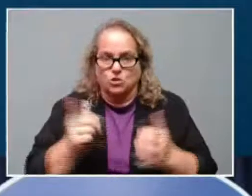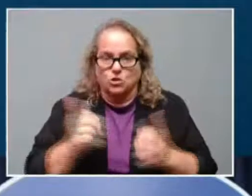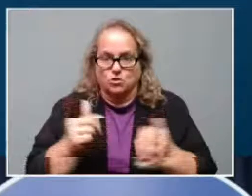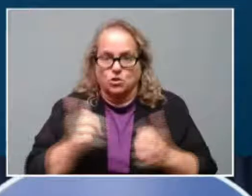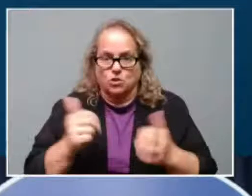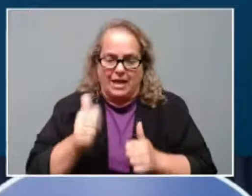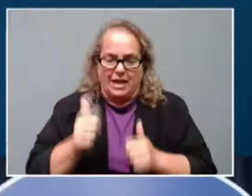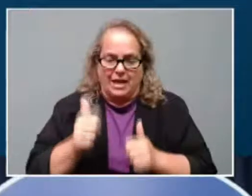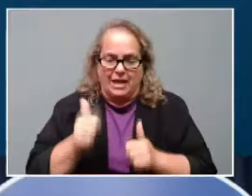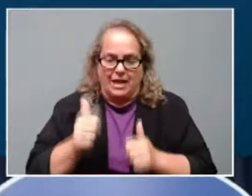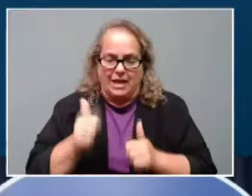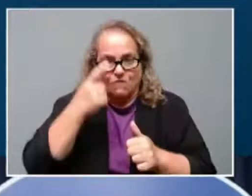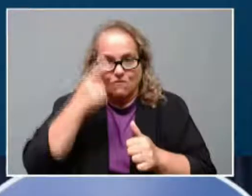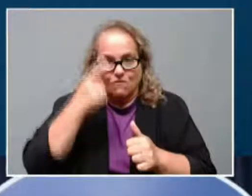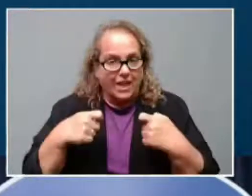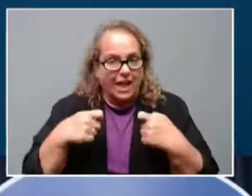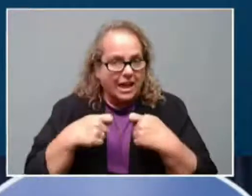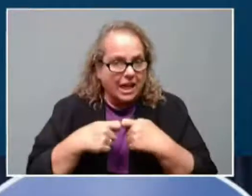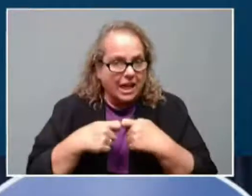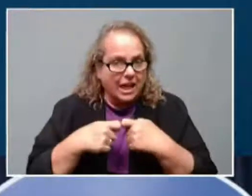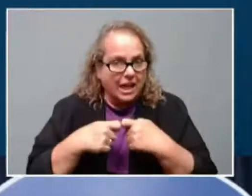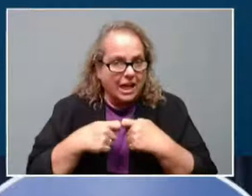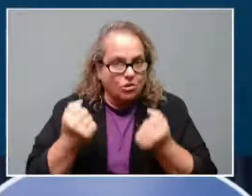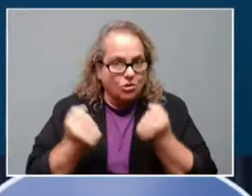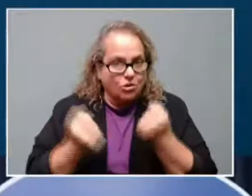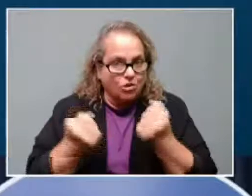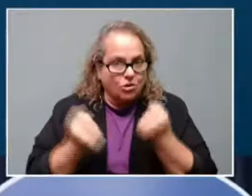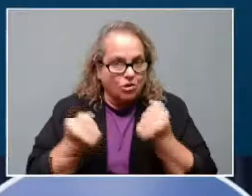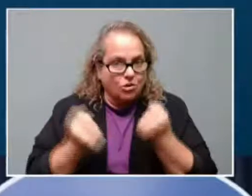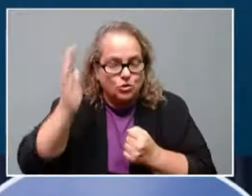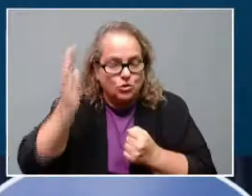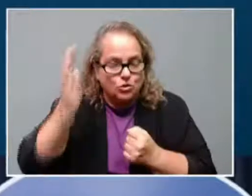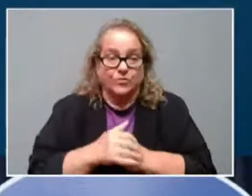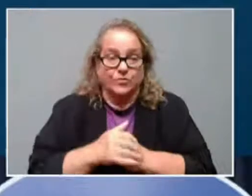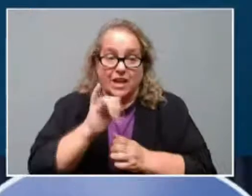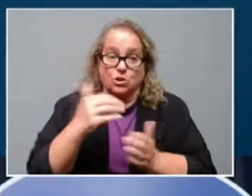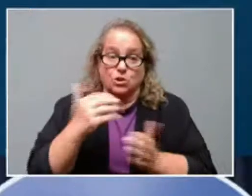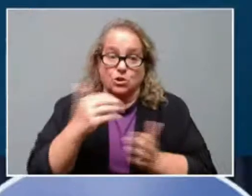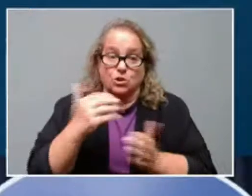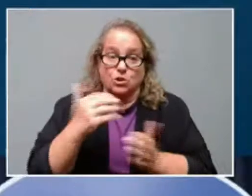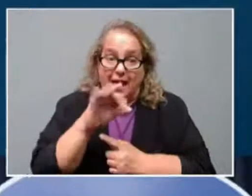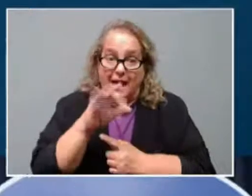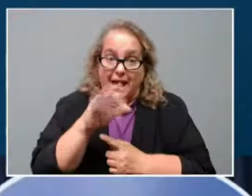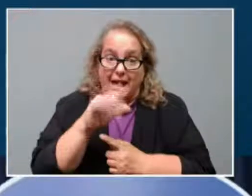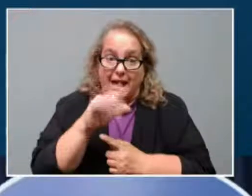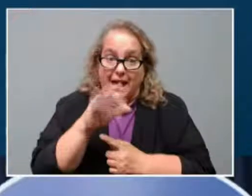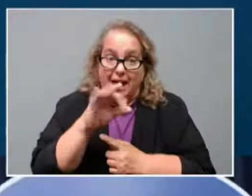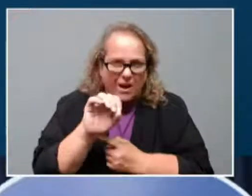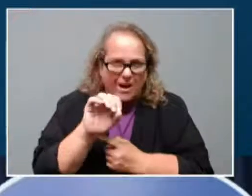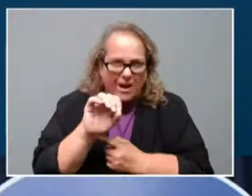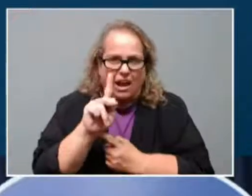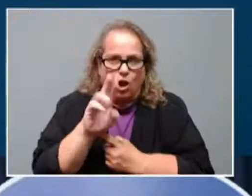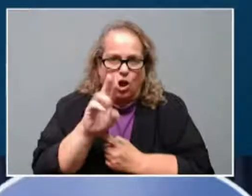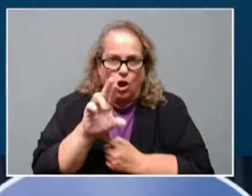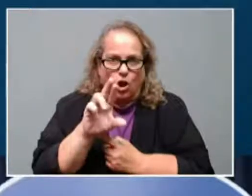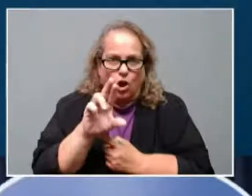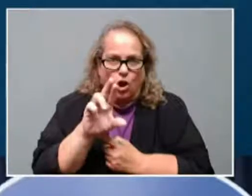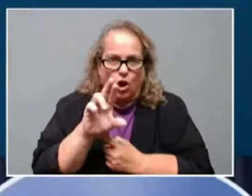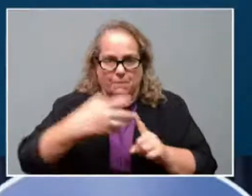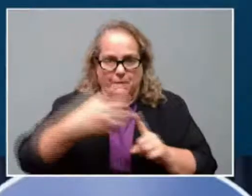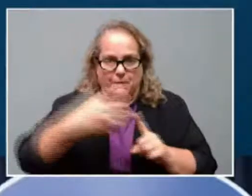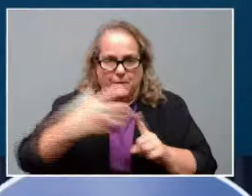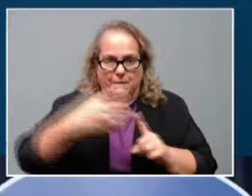electric vehicles of the future. This new plant represents a 40-acre expansion of its existing campus and will allow the company to boost